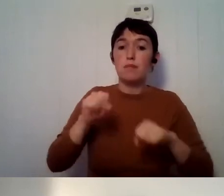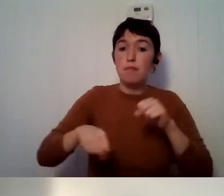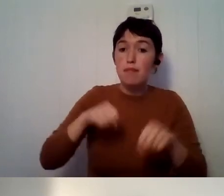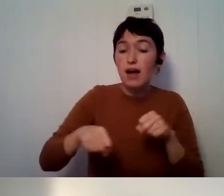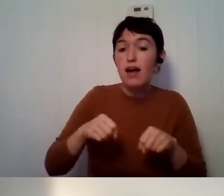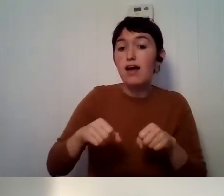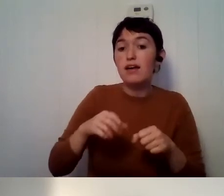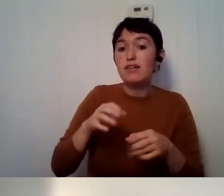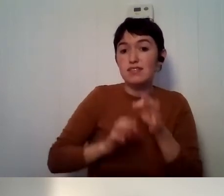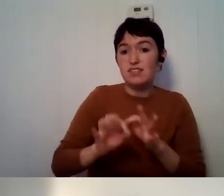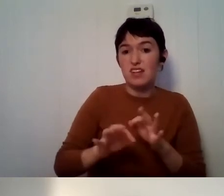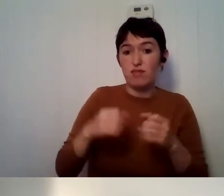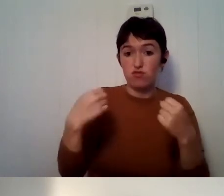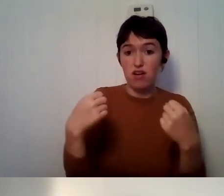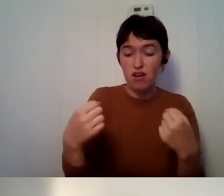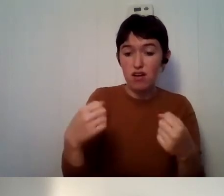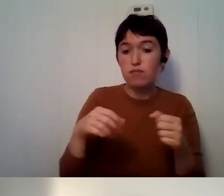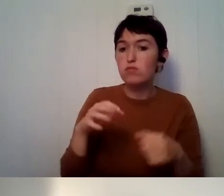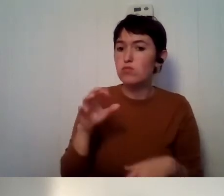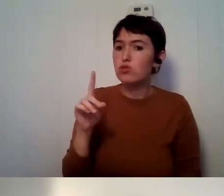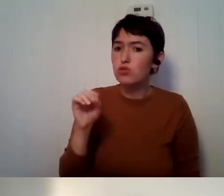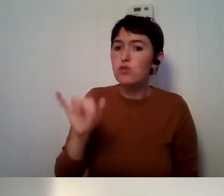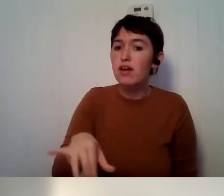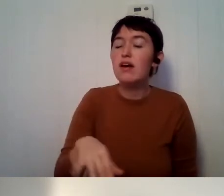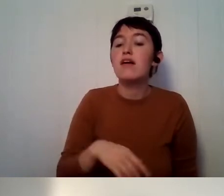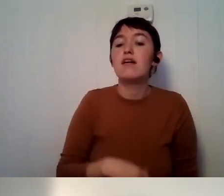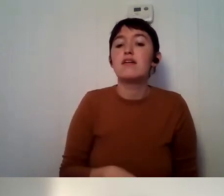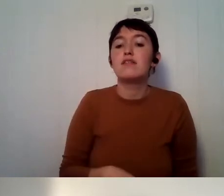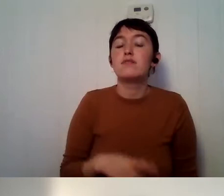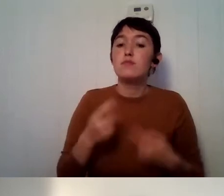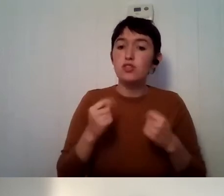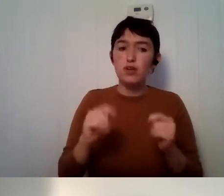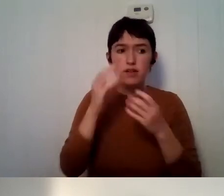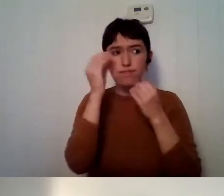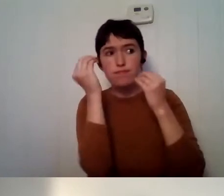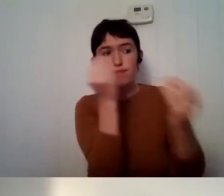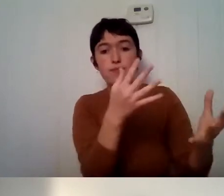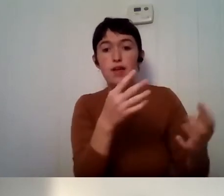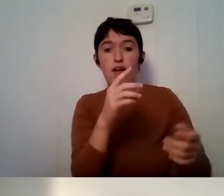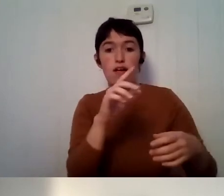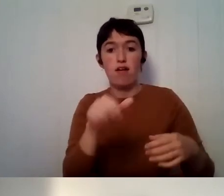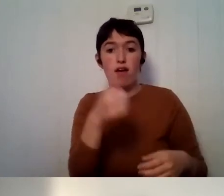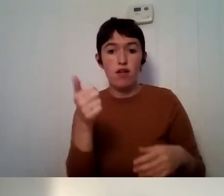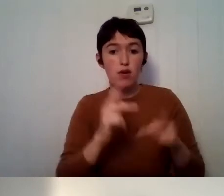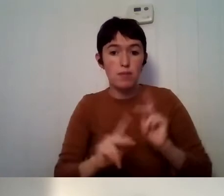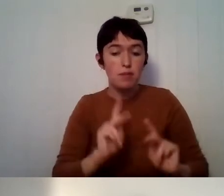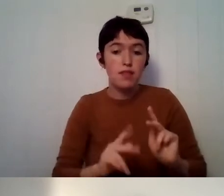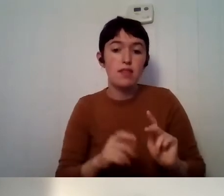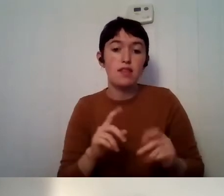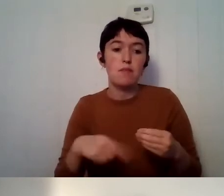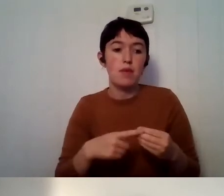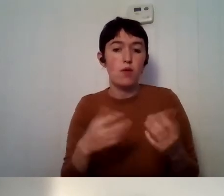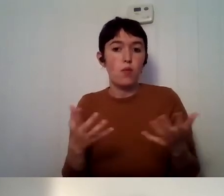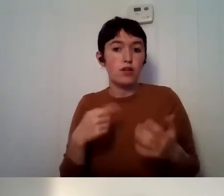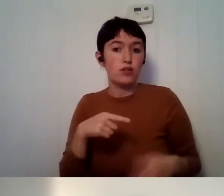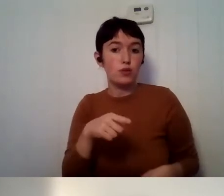then also tell people about what you've learned today and kind of what you learned, because that's how we get the word